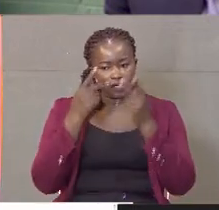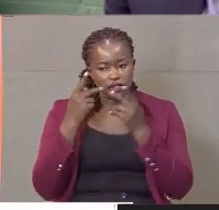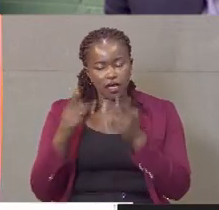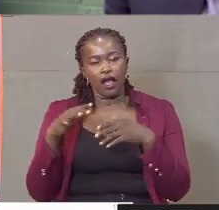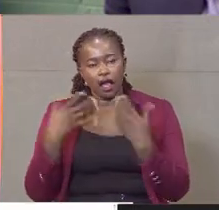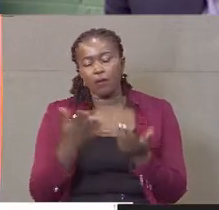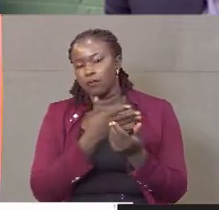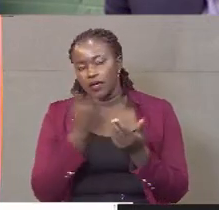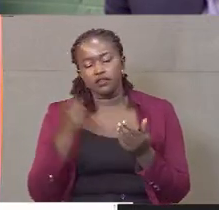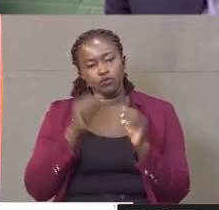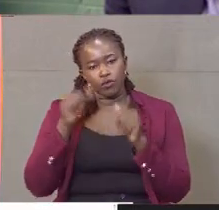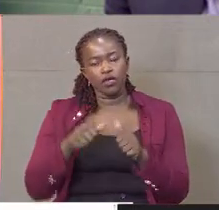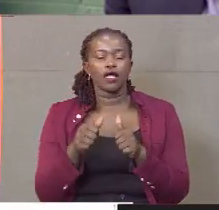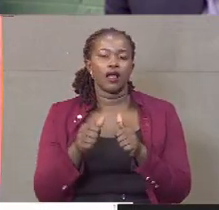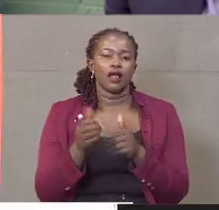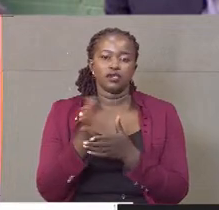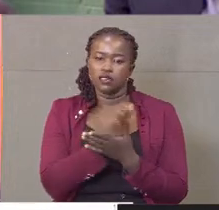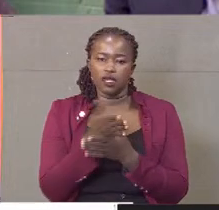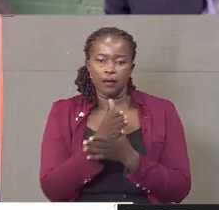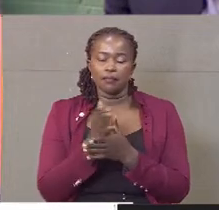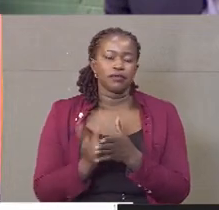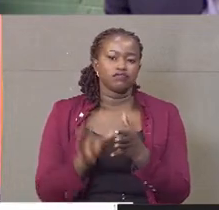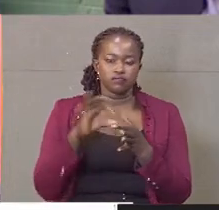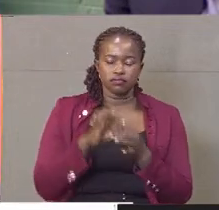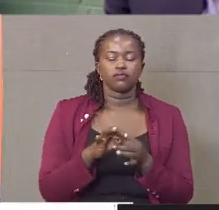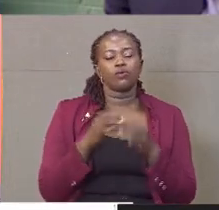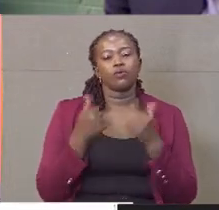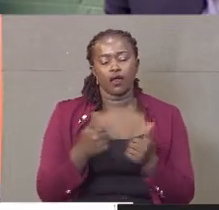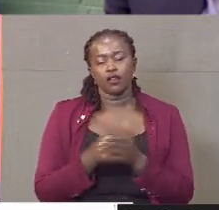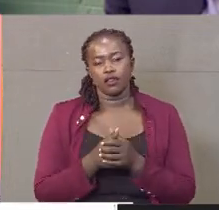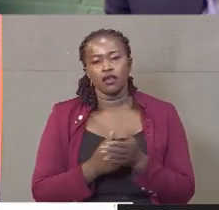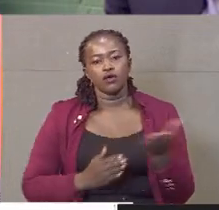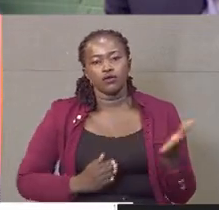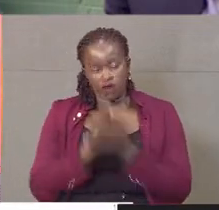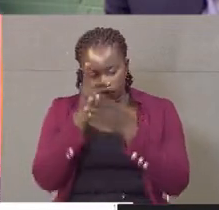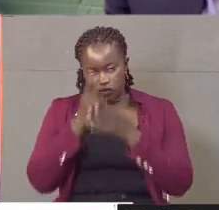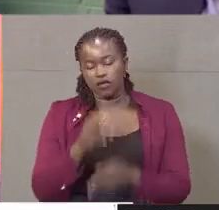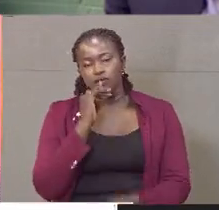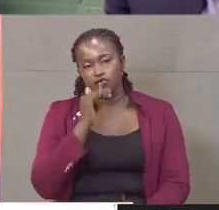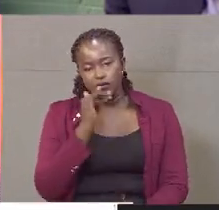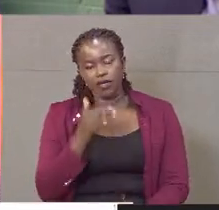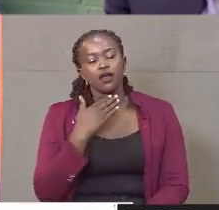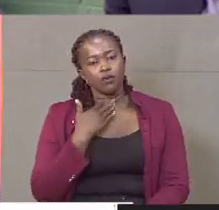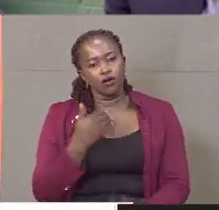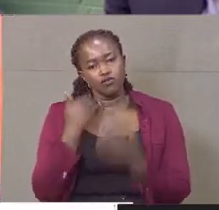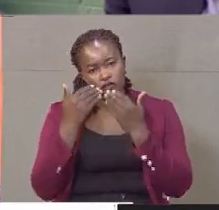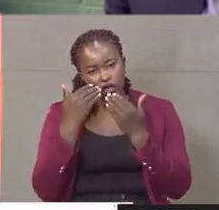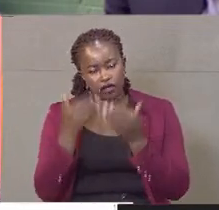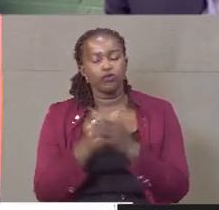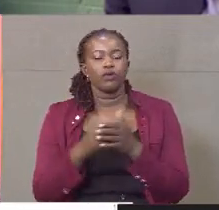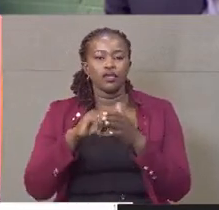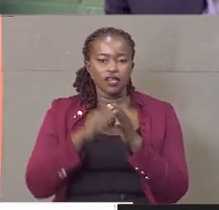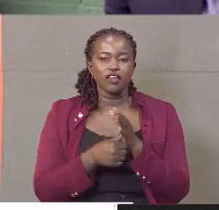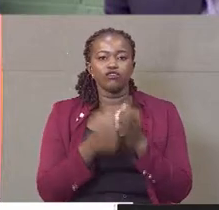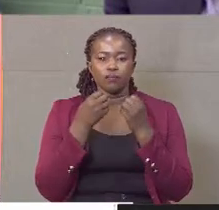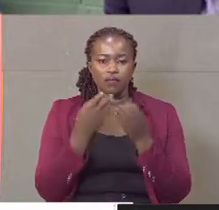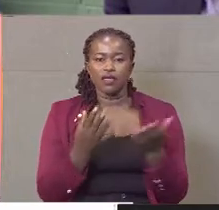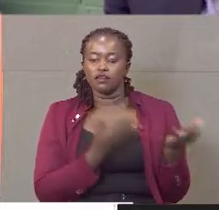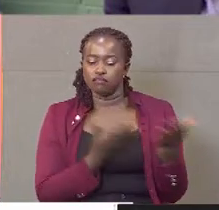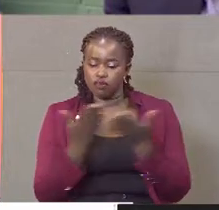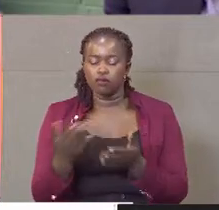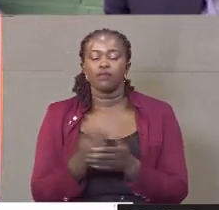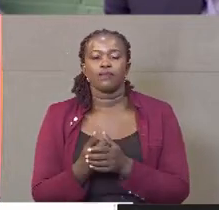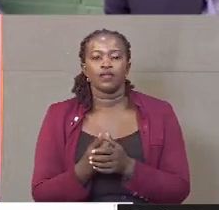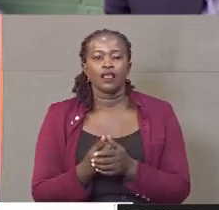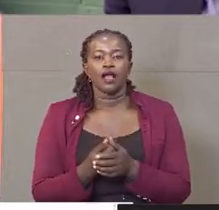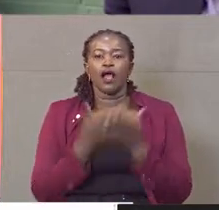how we can bridge these funding gaps. Right, Honorable Speaker, I want to thank you. There are many issues that have been raised which are really